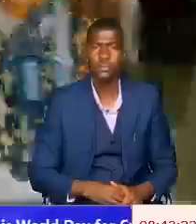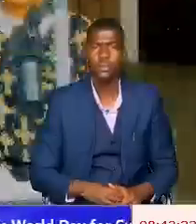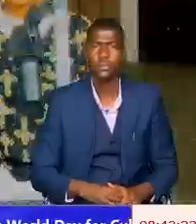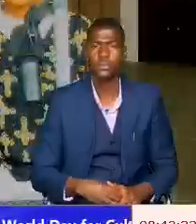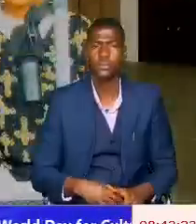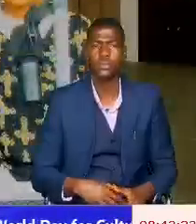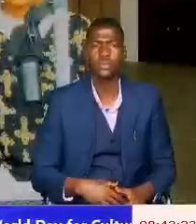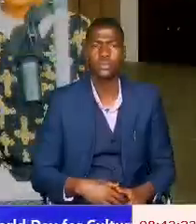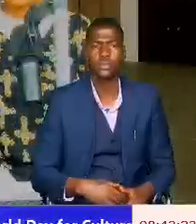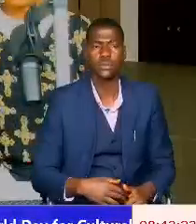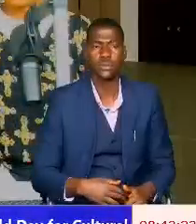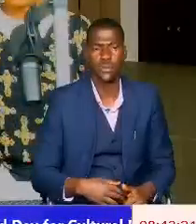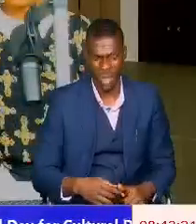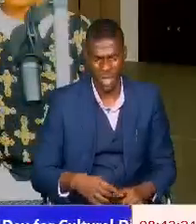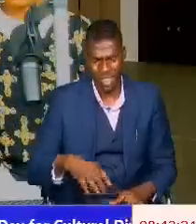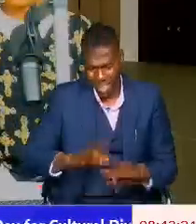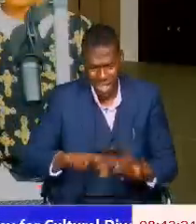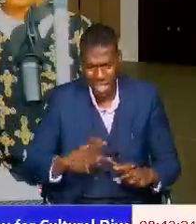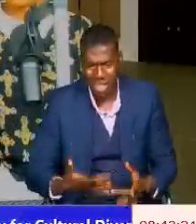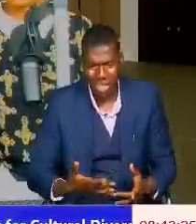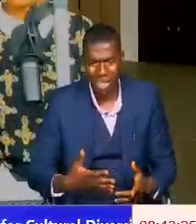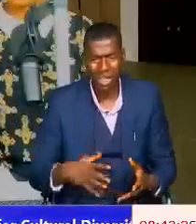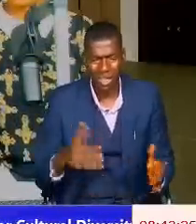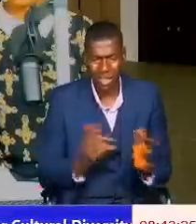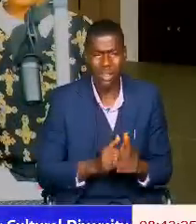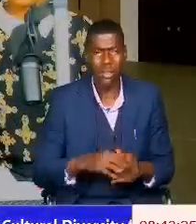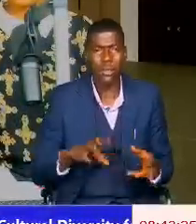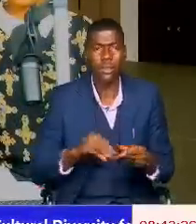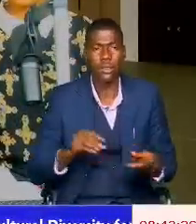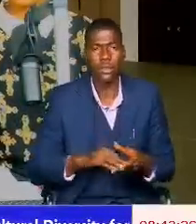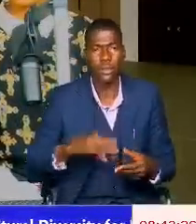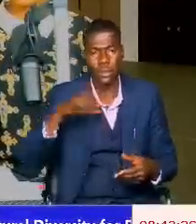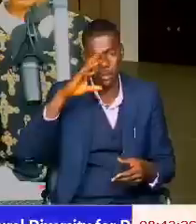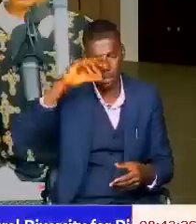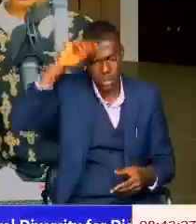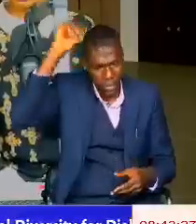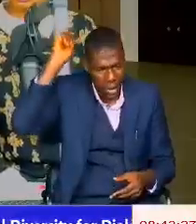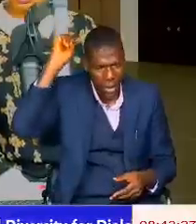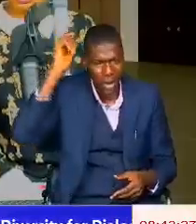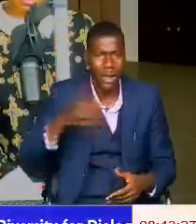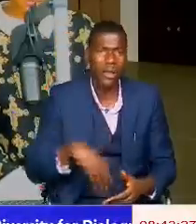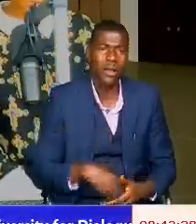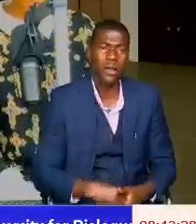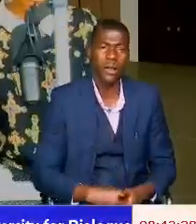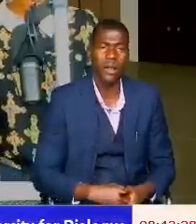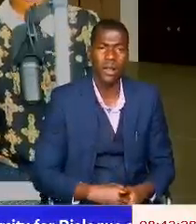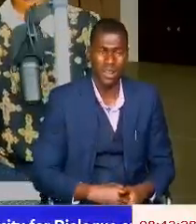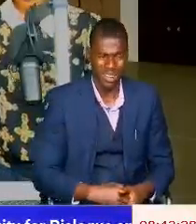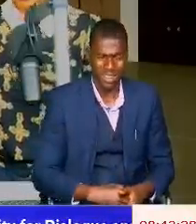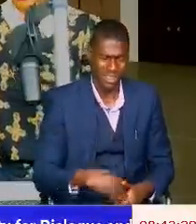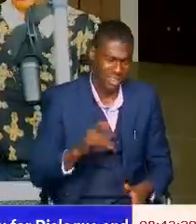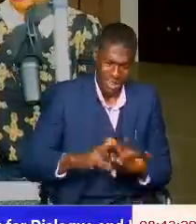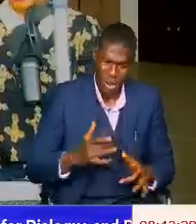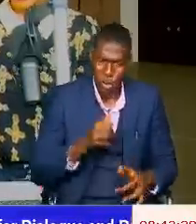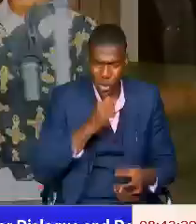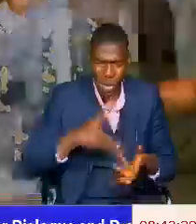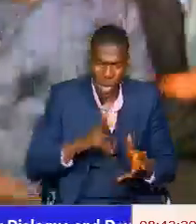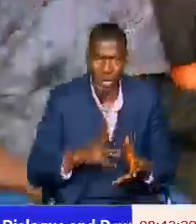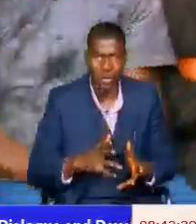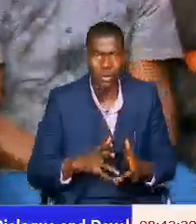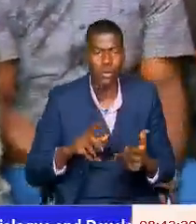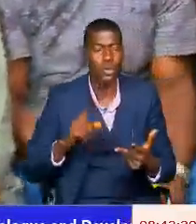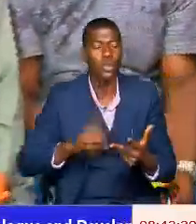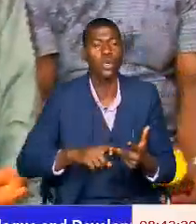again, they say face cap, remove. If not be so, money no go come out. If you come the third time, you